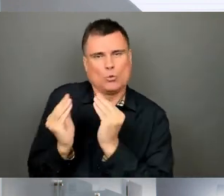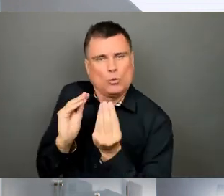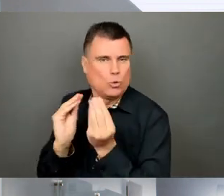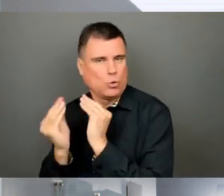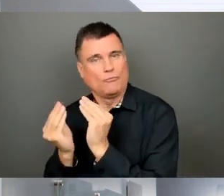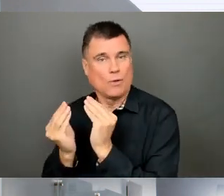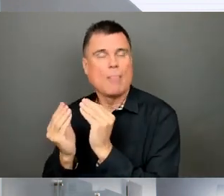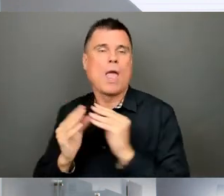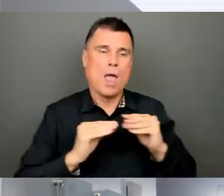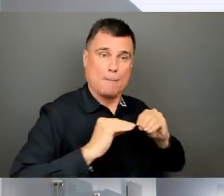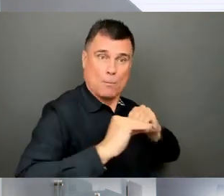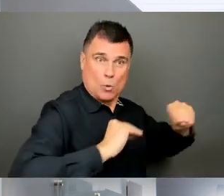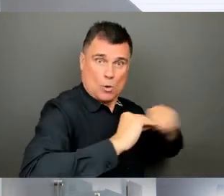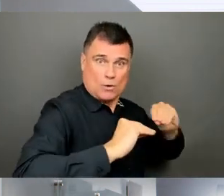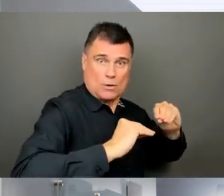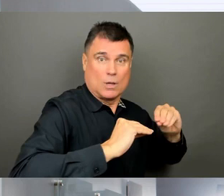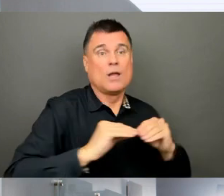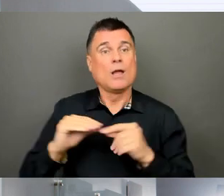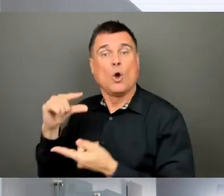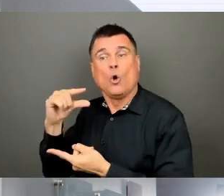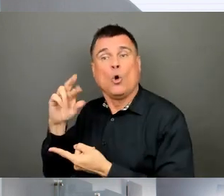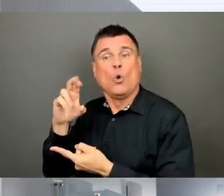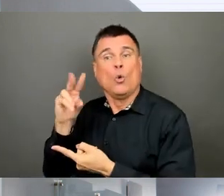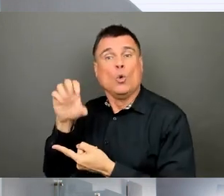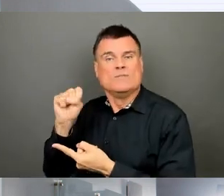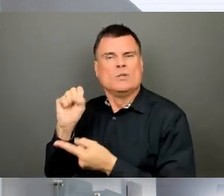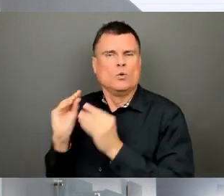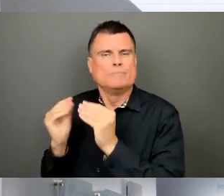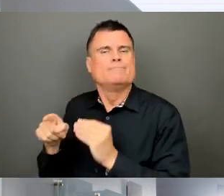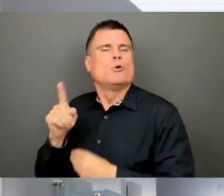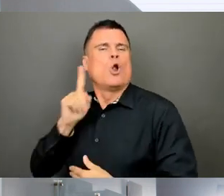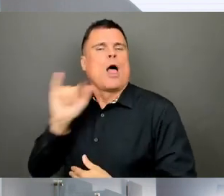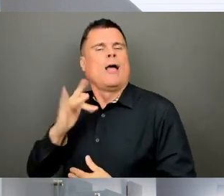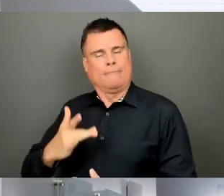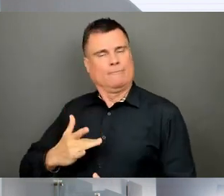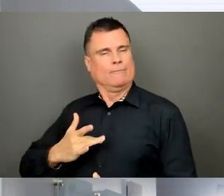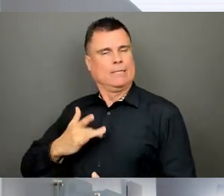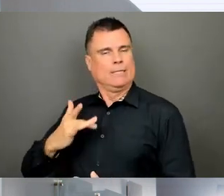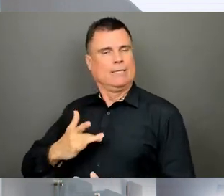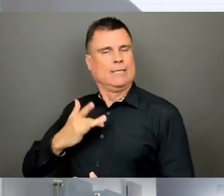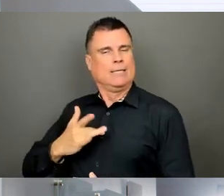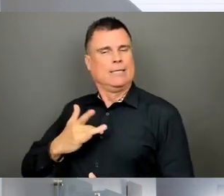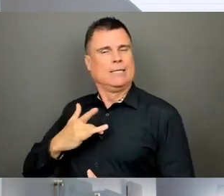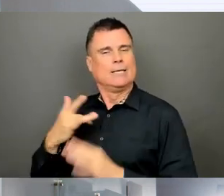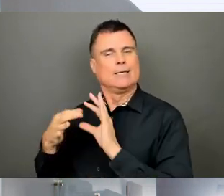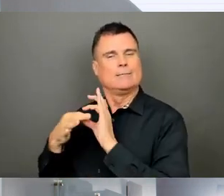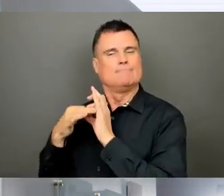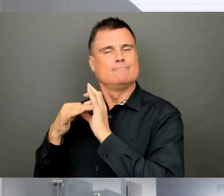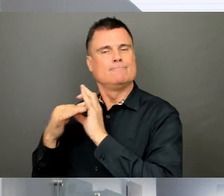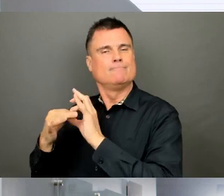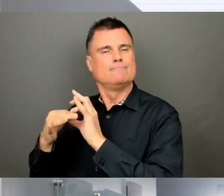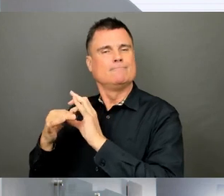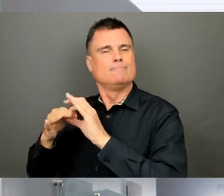grooves isn't considered really a hip-hop move per se. It's more of a feeling that you get. And it's tied really closely in with the